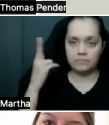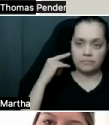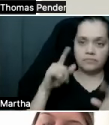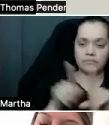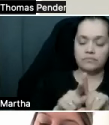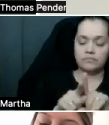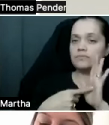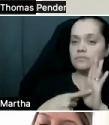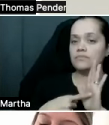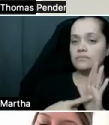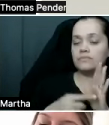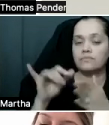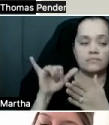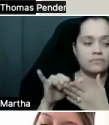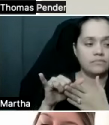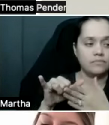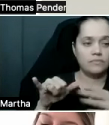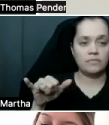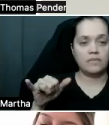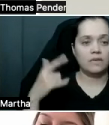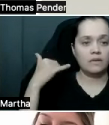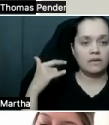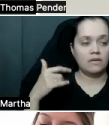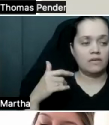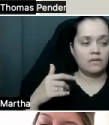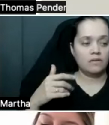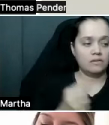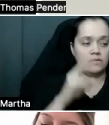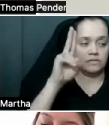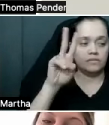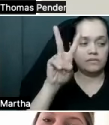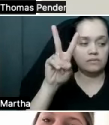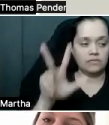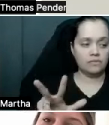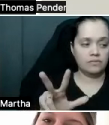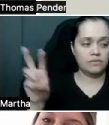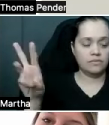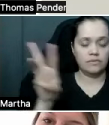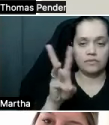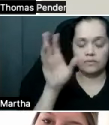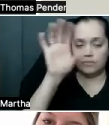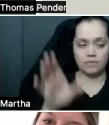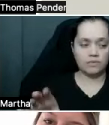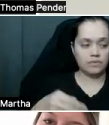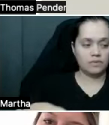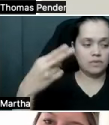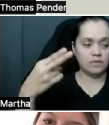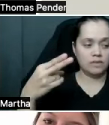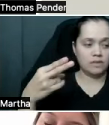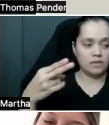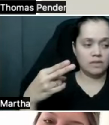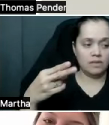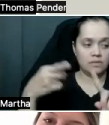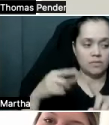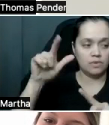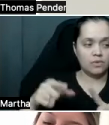showing that California takes up 2/3 of the West Coast, and it has the highest point and the lowest point